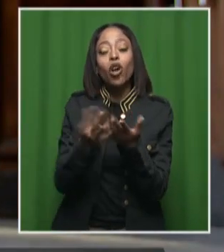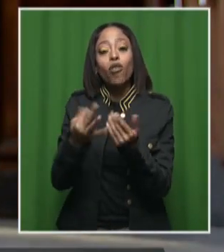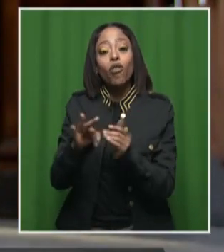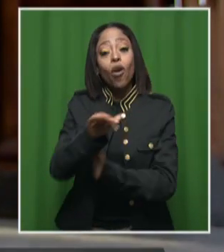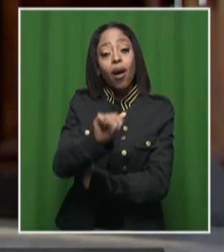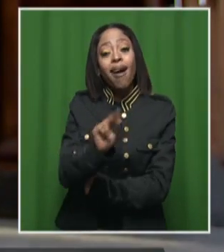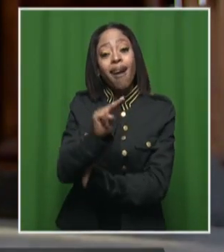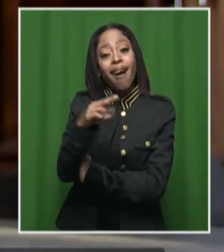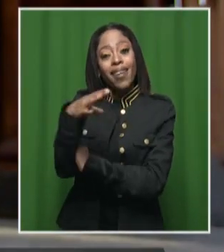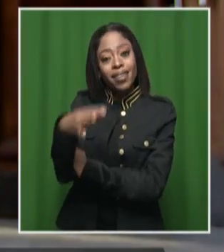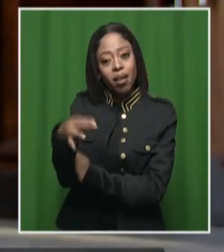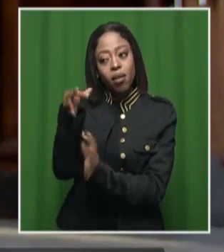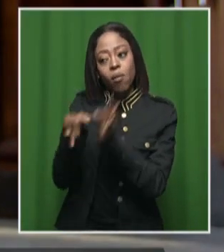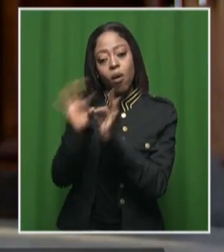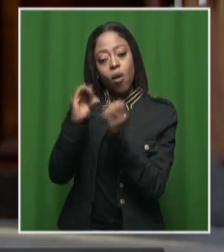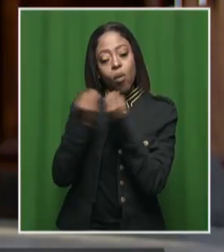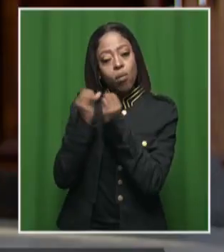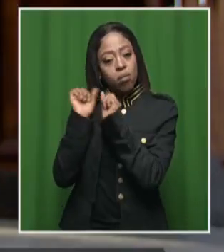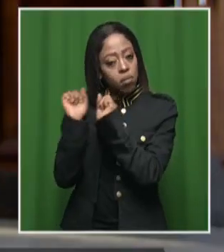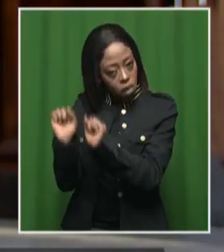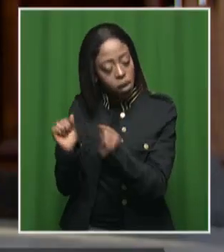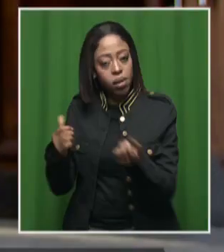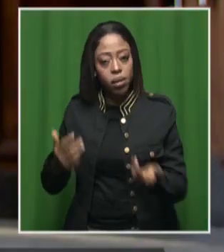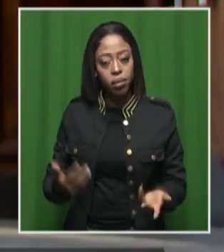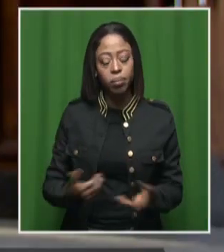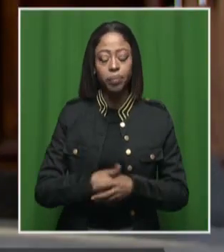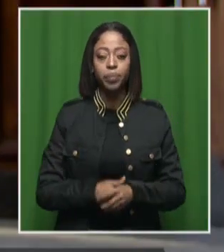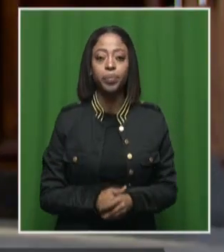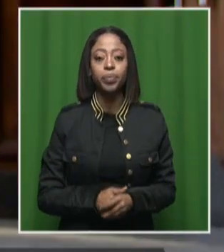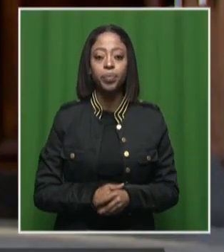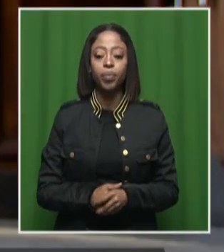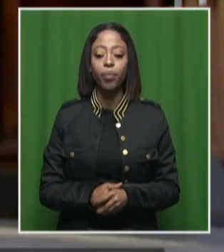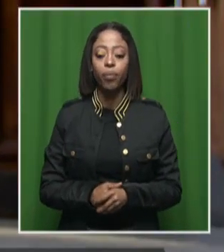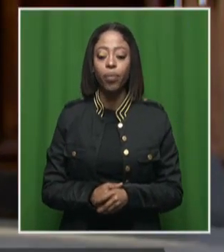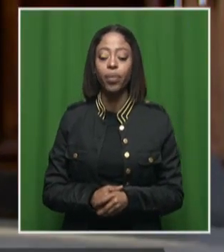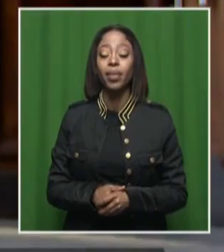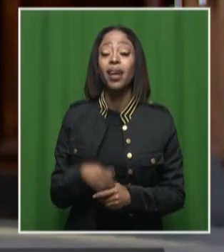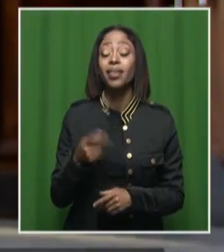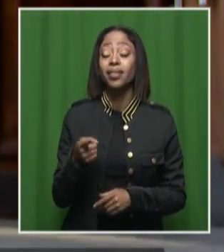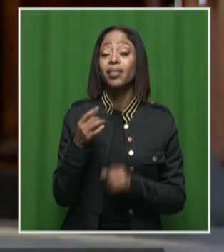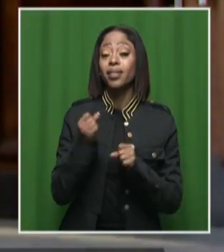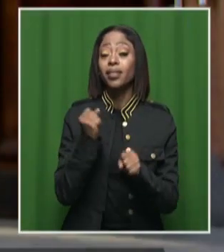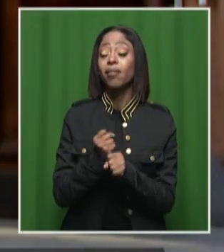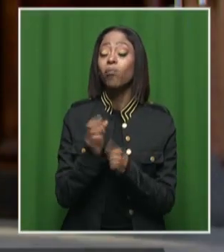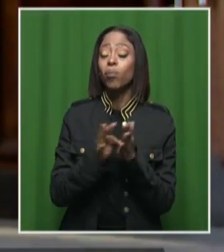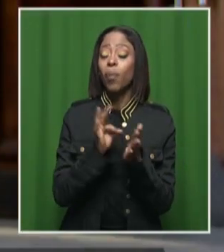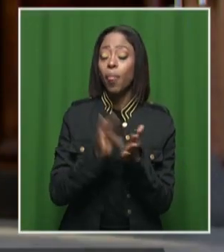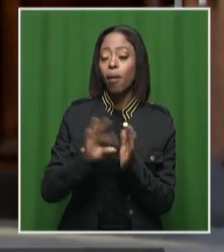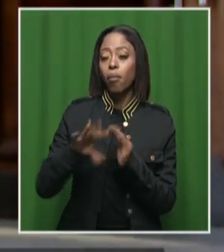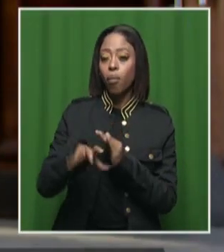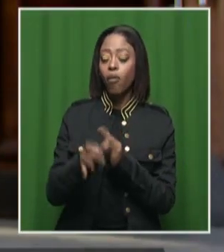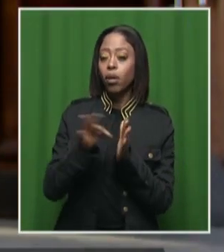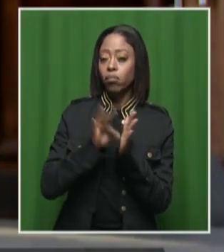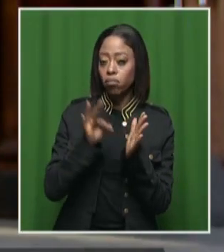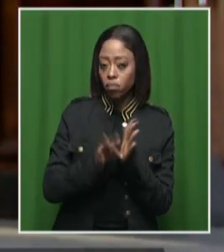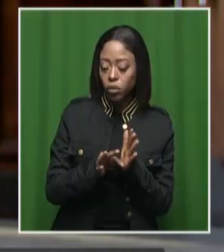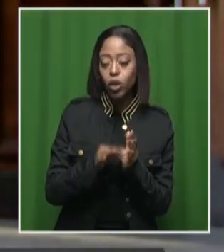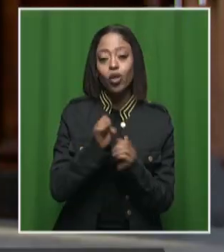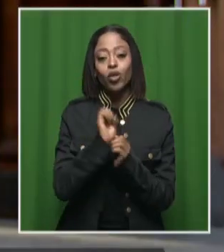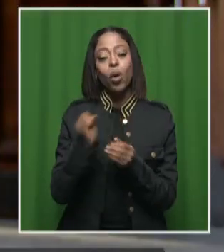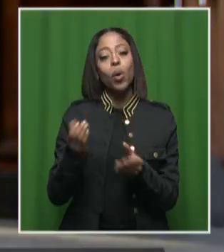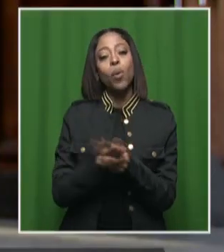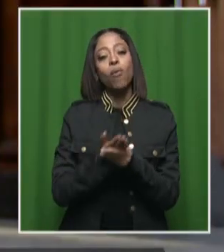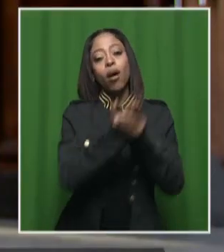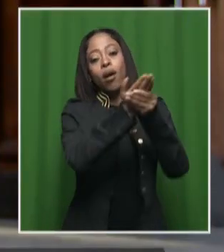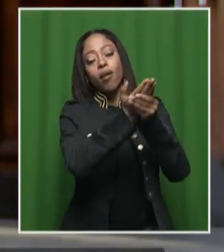African National Congress, which he was the presidential candidate for in the 2024 national and provincial elections. So that was filed